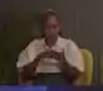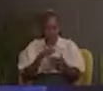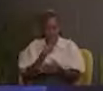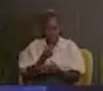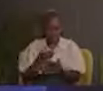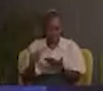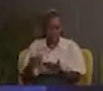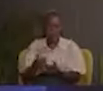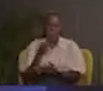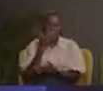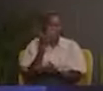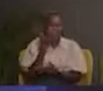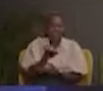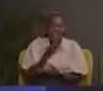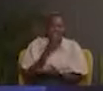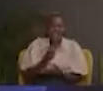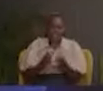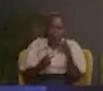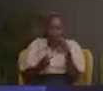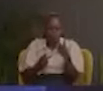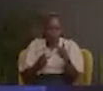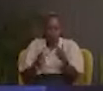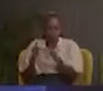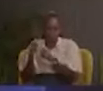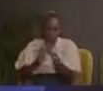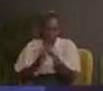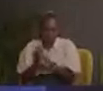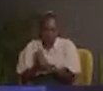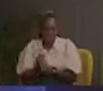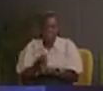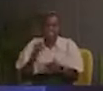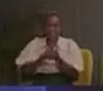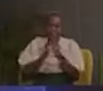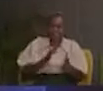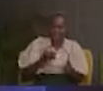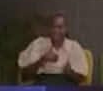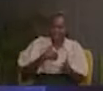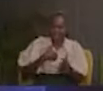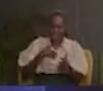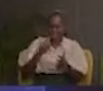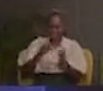two dimensions. The believer has the privilege of